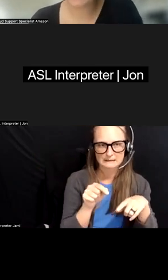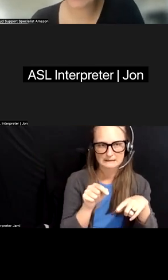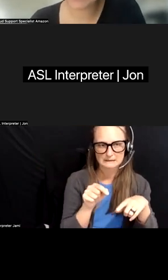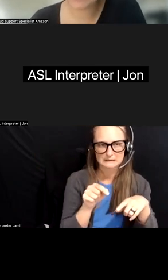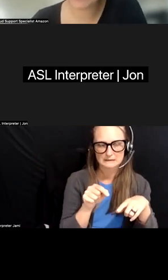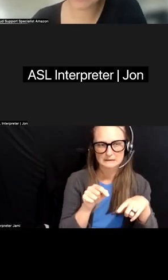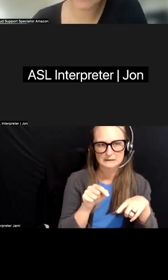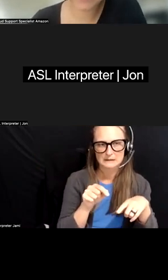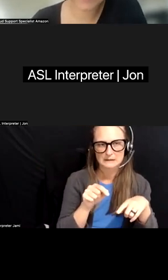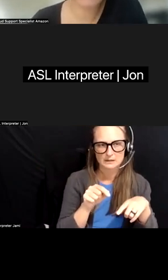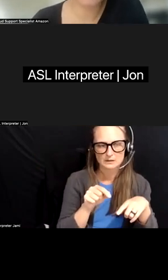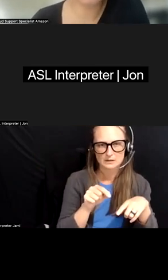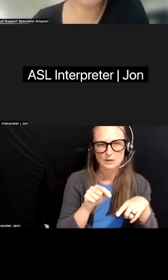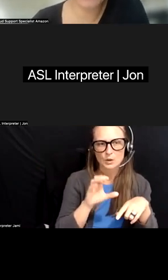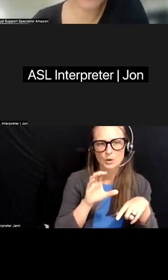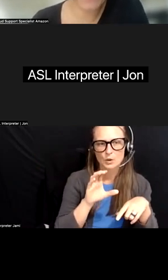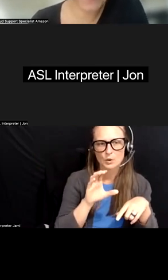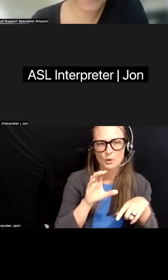Codio